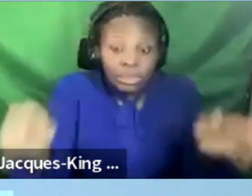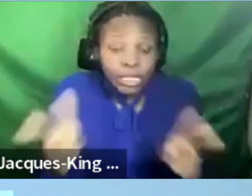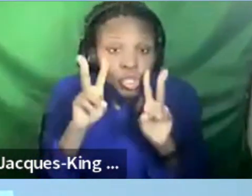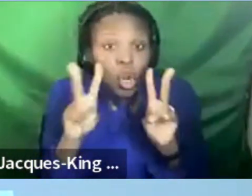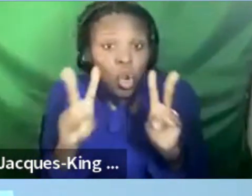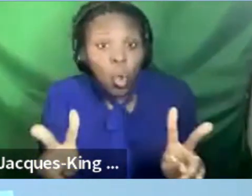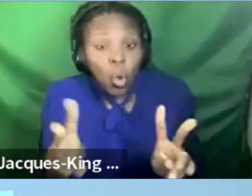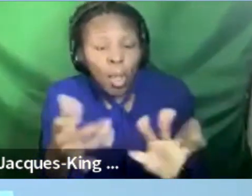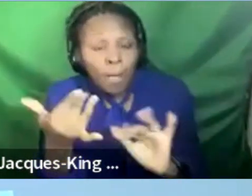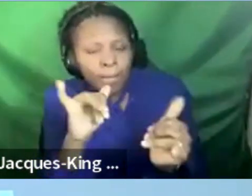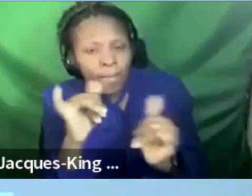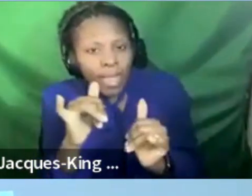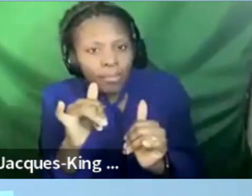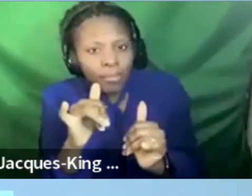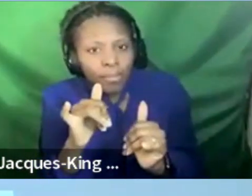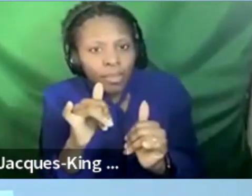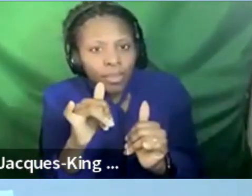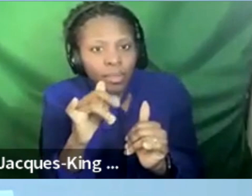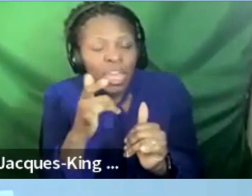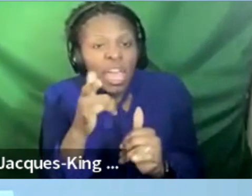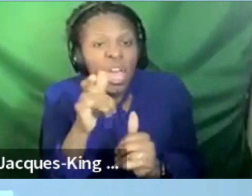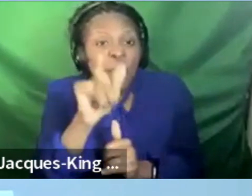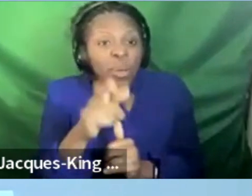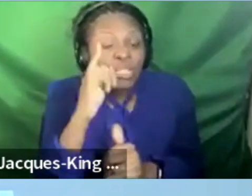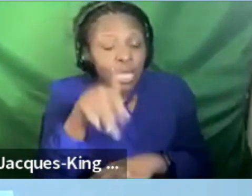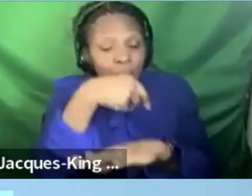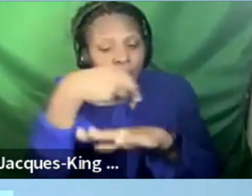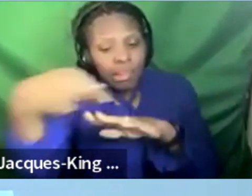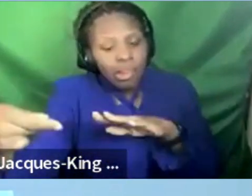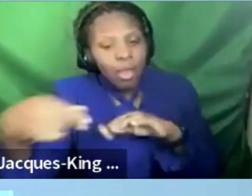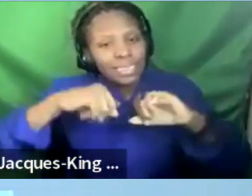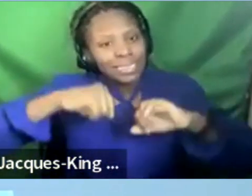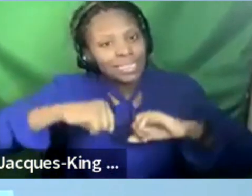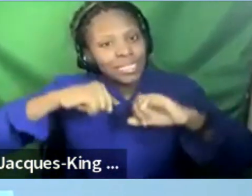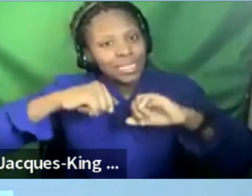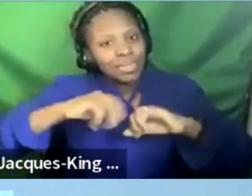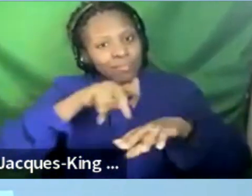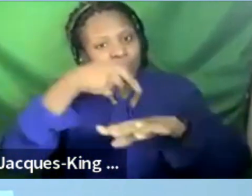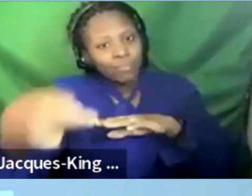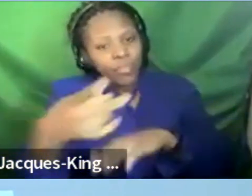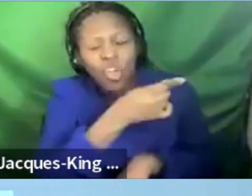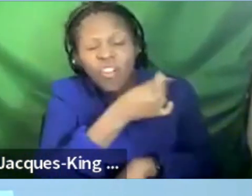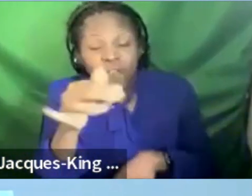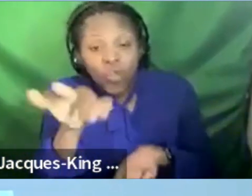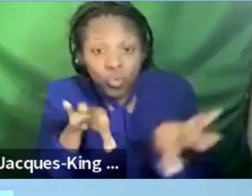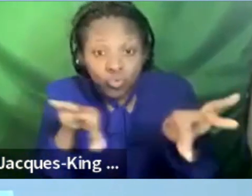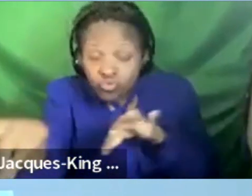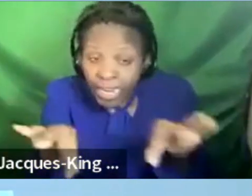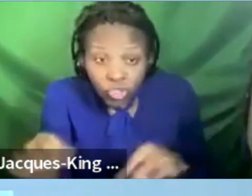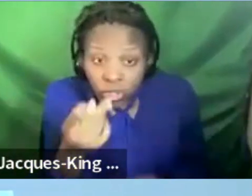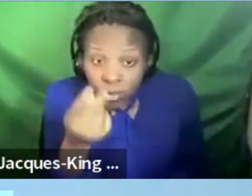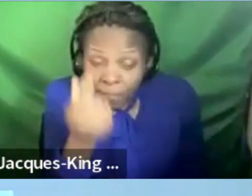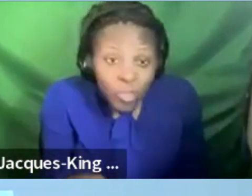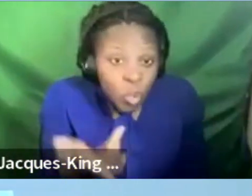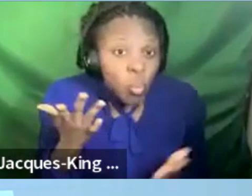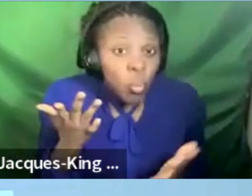like stages. And maybe someone can lie on a couch. Because there's very few stage